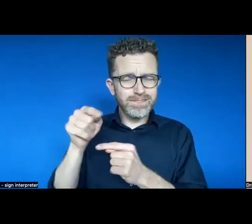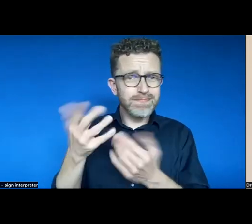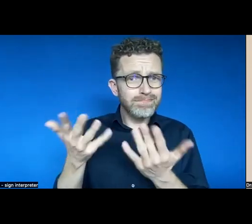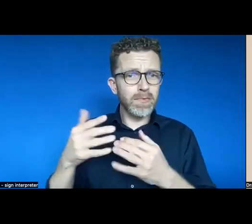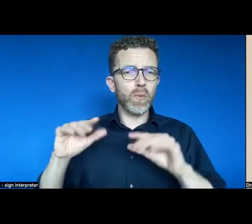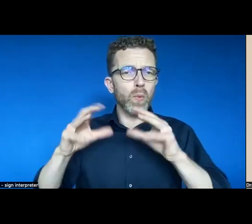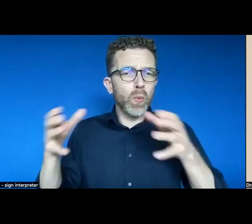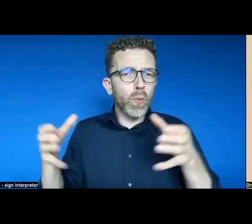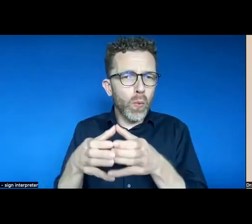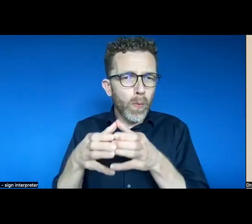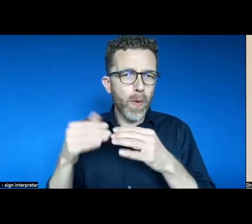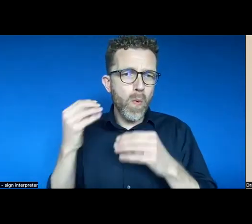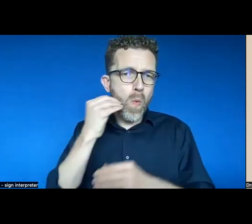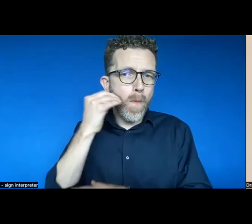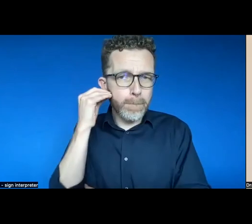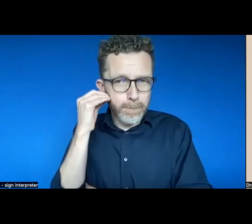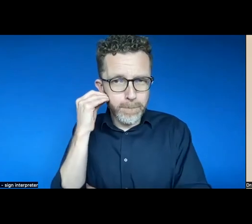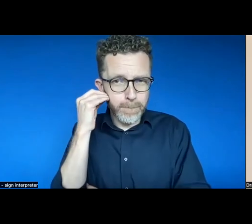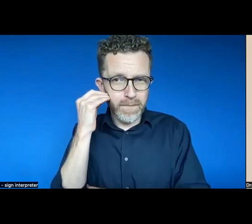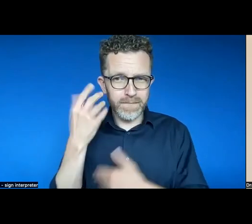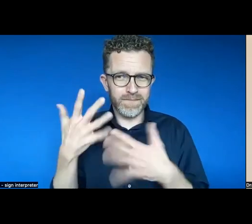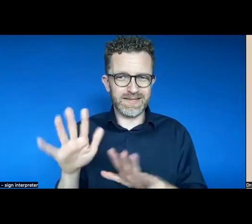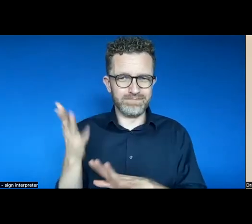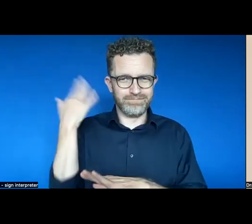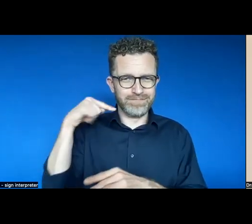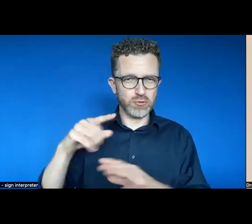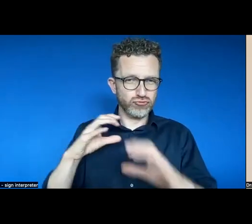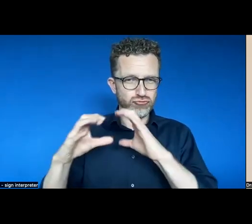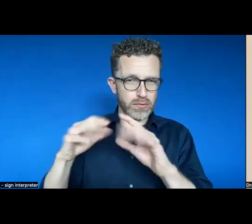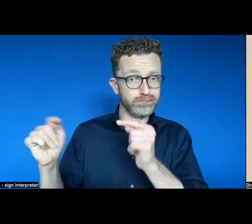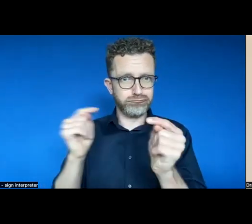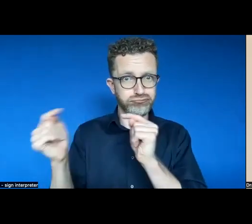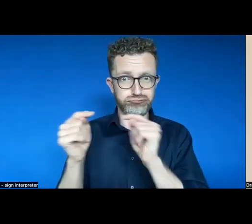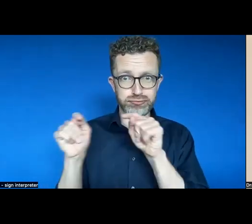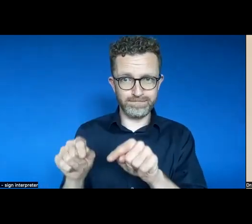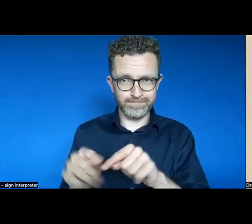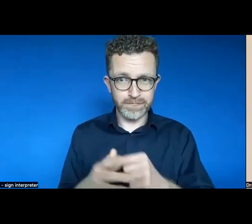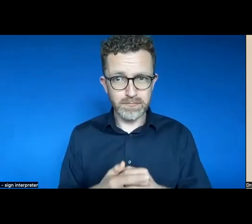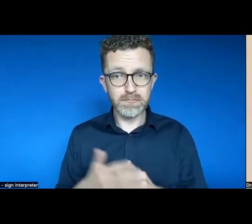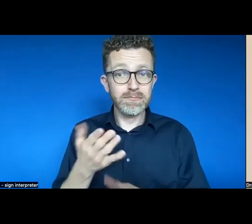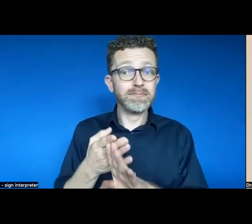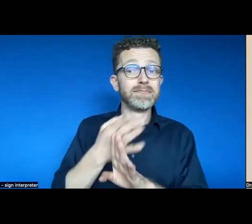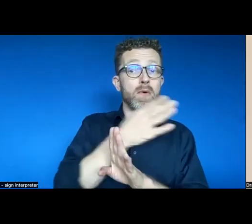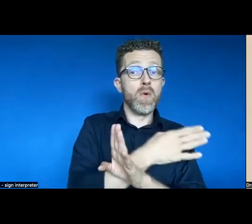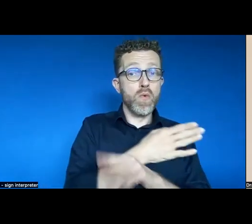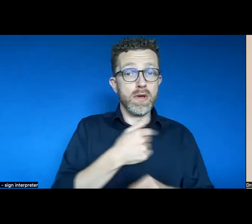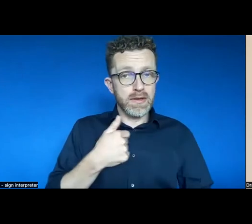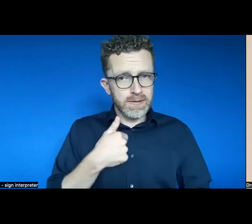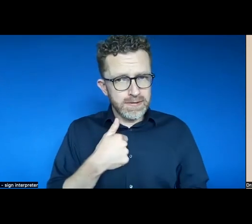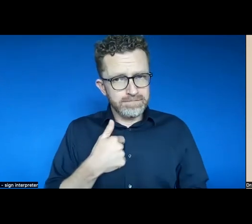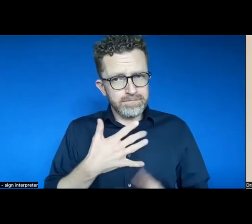many questions about how individuals can support children in